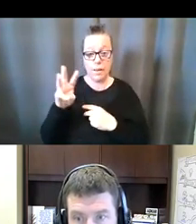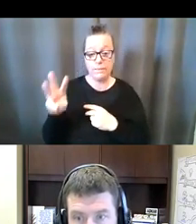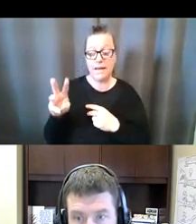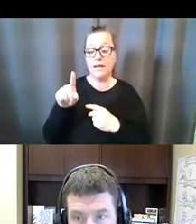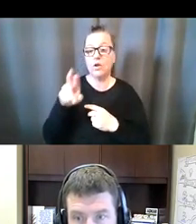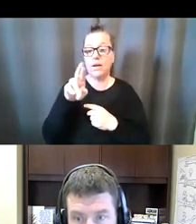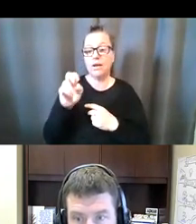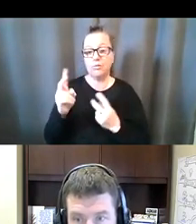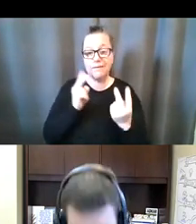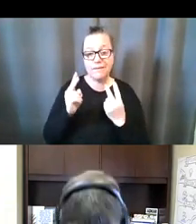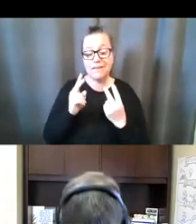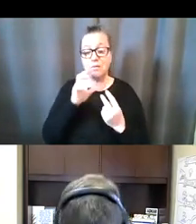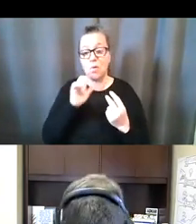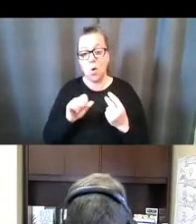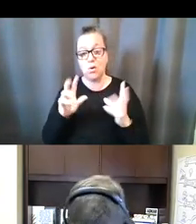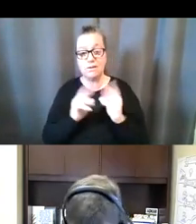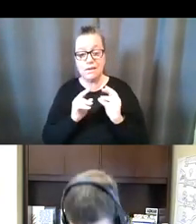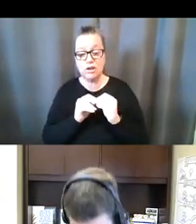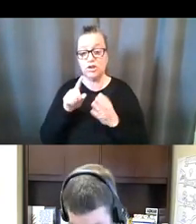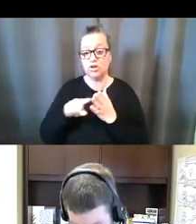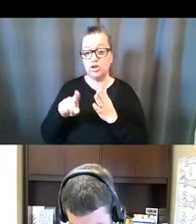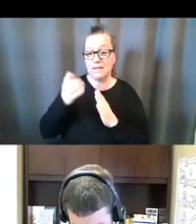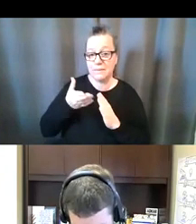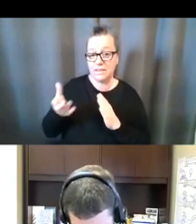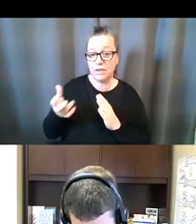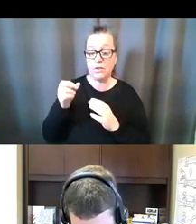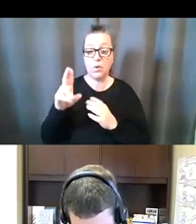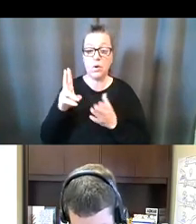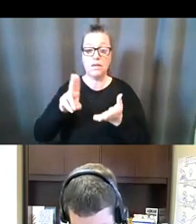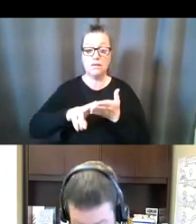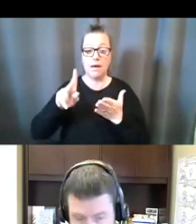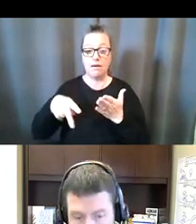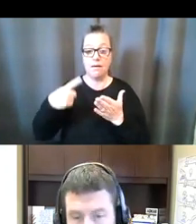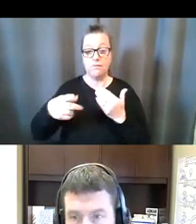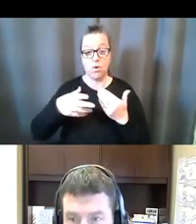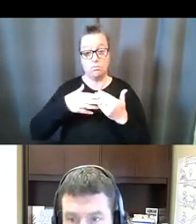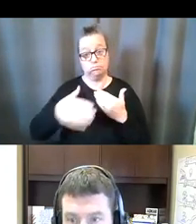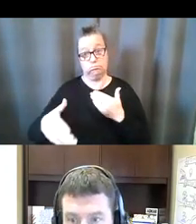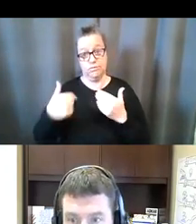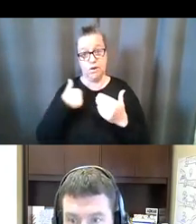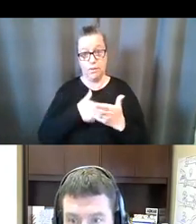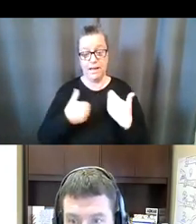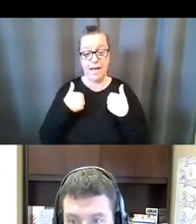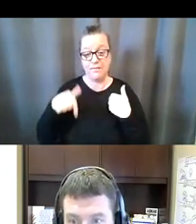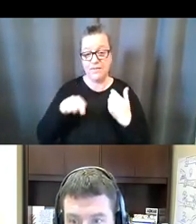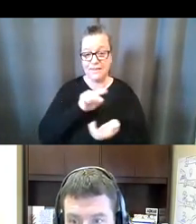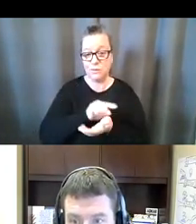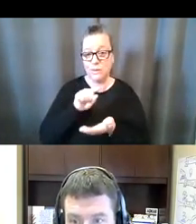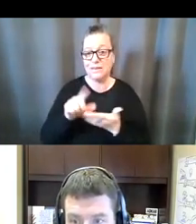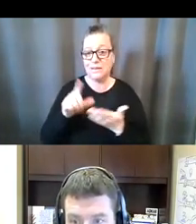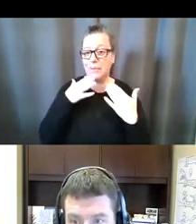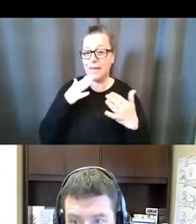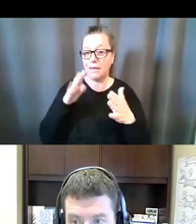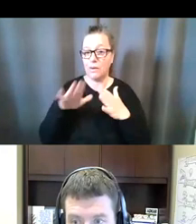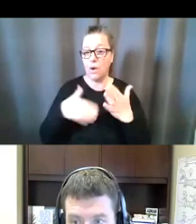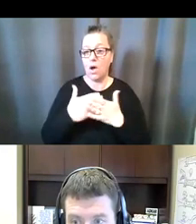revisit old sessions or check out the materials or sign up for the remaining sessions that we have this week. So thank you all so